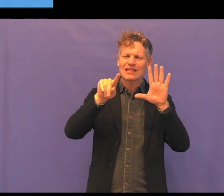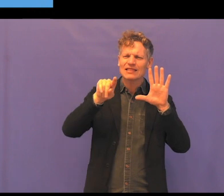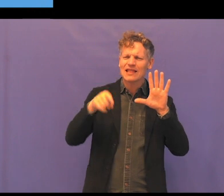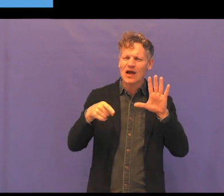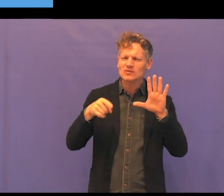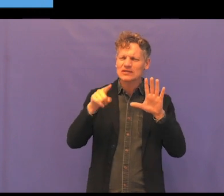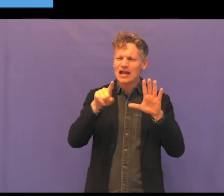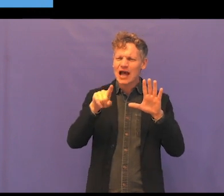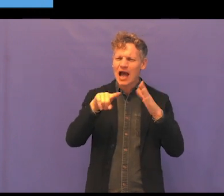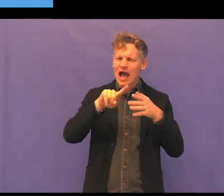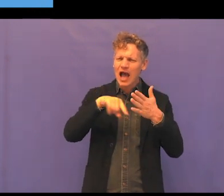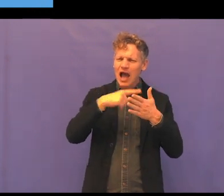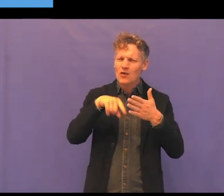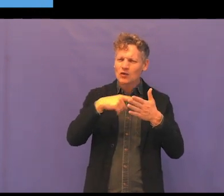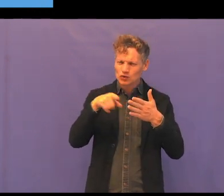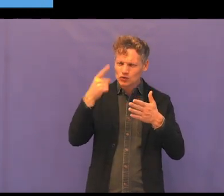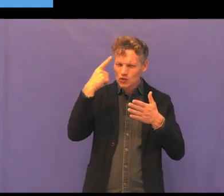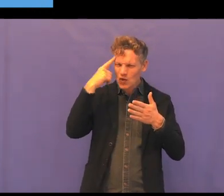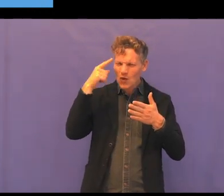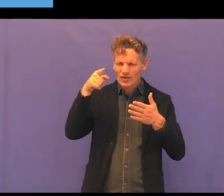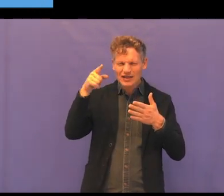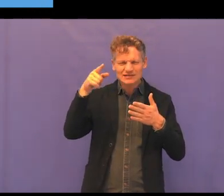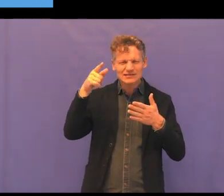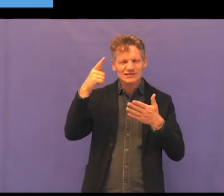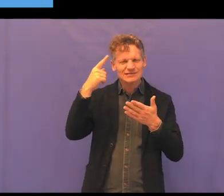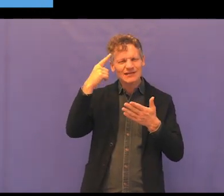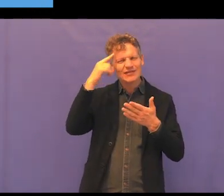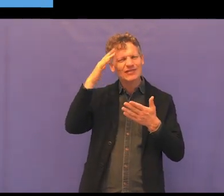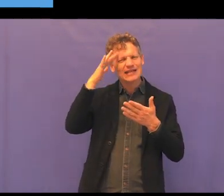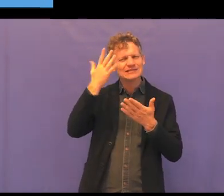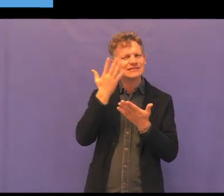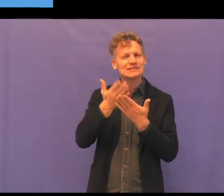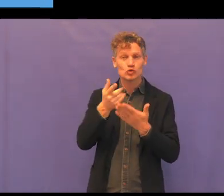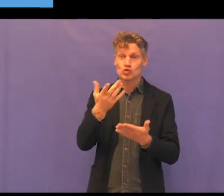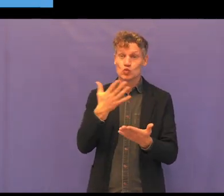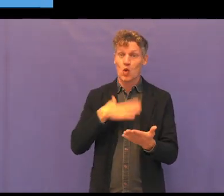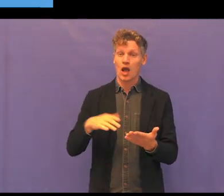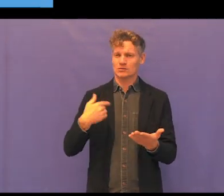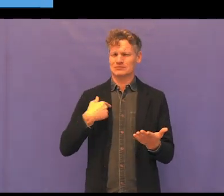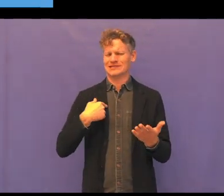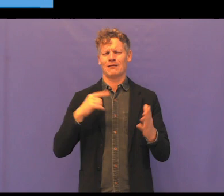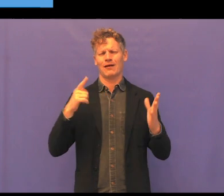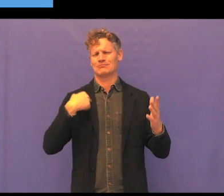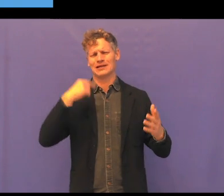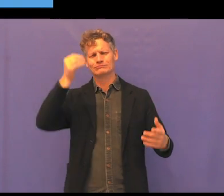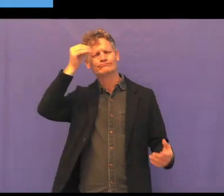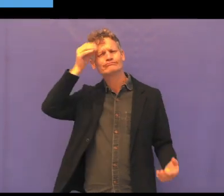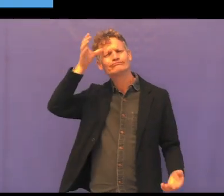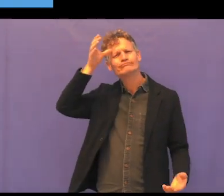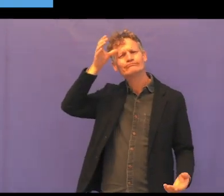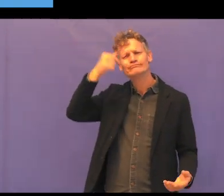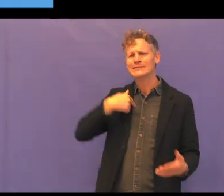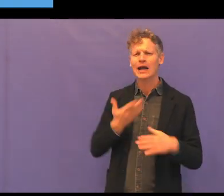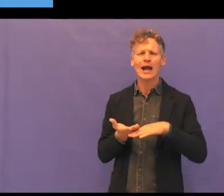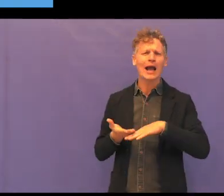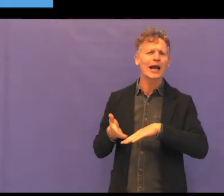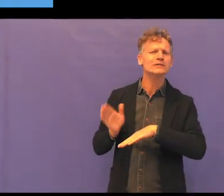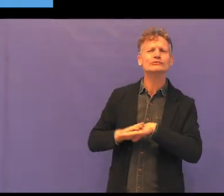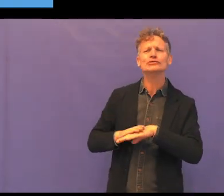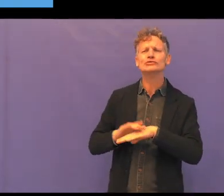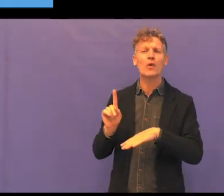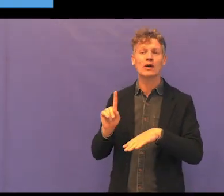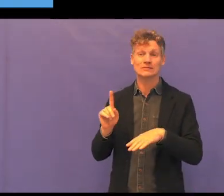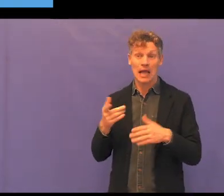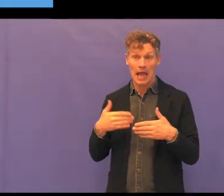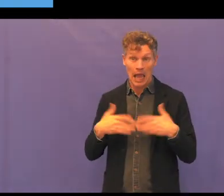football, tennis, French, golf, playing the violin, you have to devote